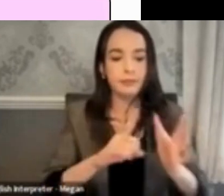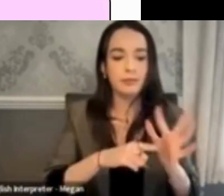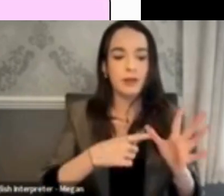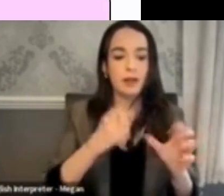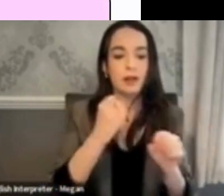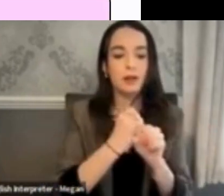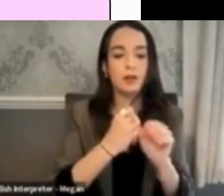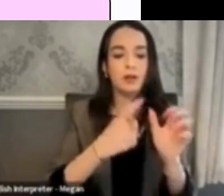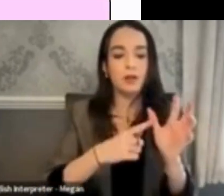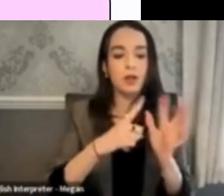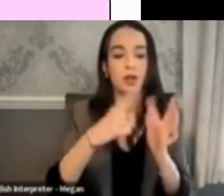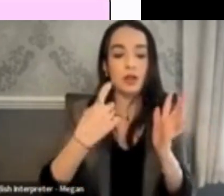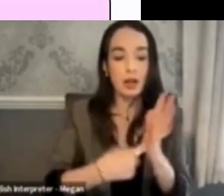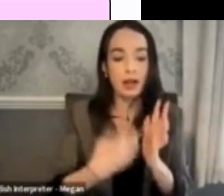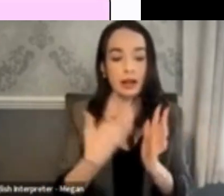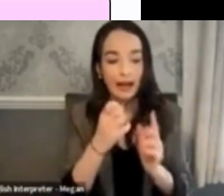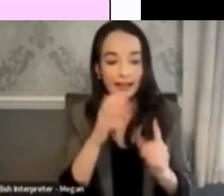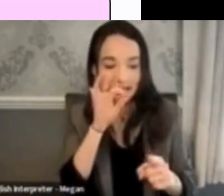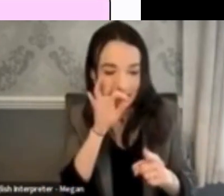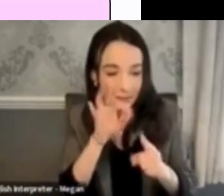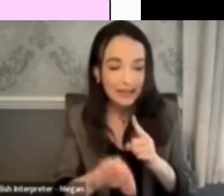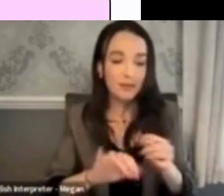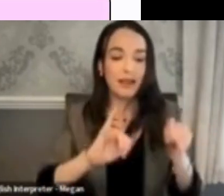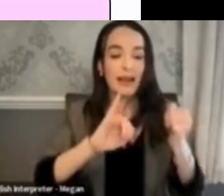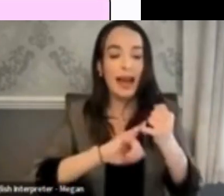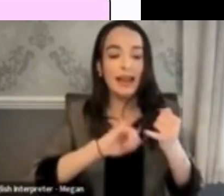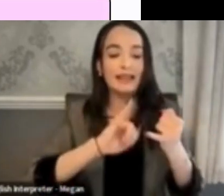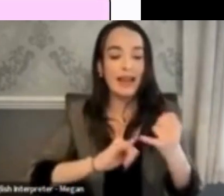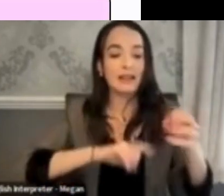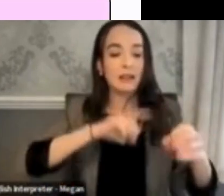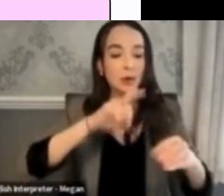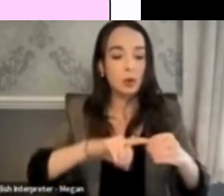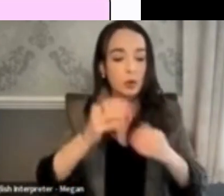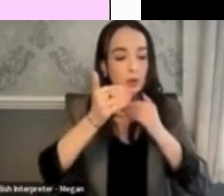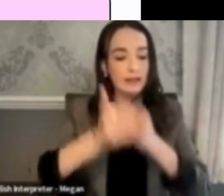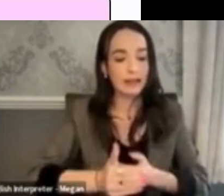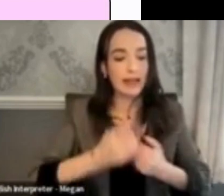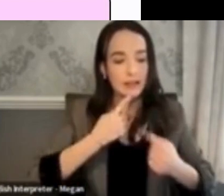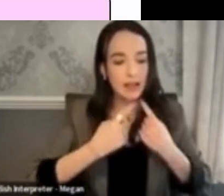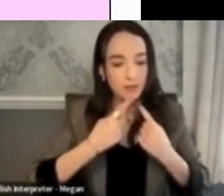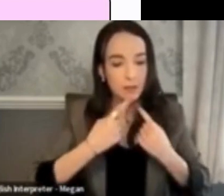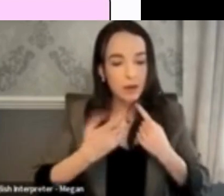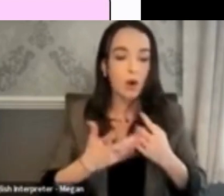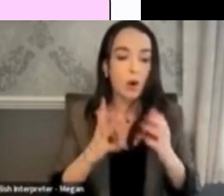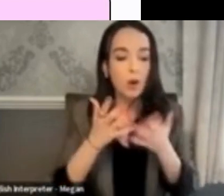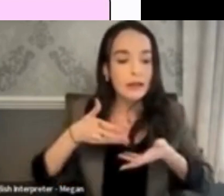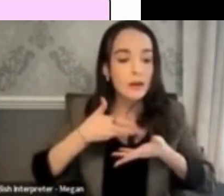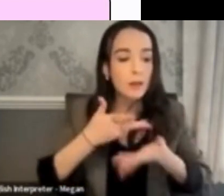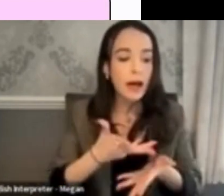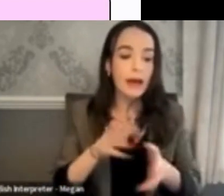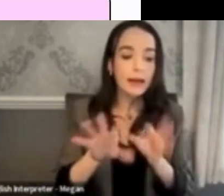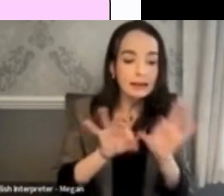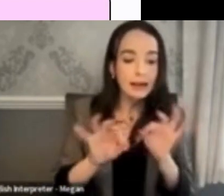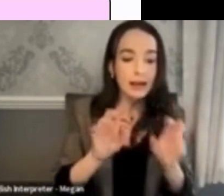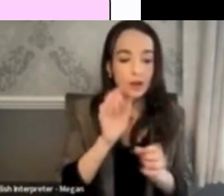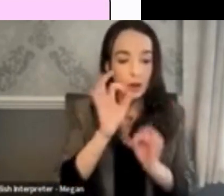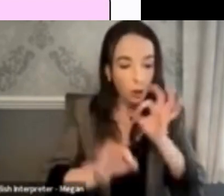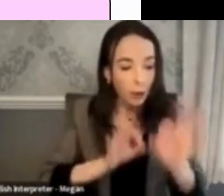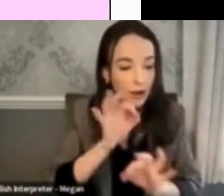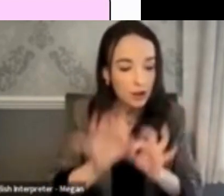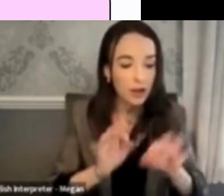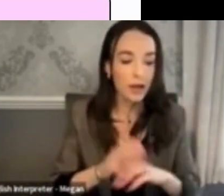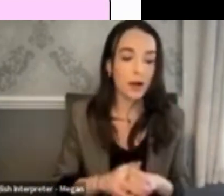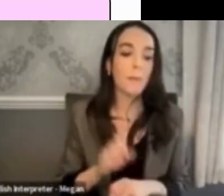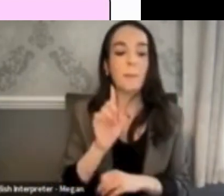pre-market engagement. Suppliers can register on JAGA, they can submit feedback, and they can also access the early market